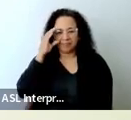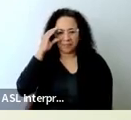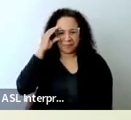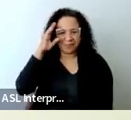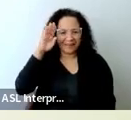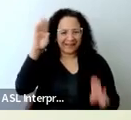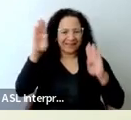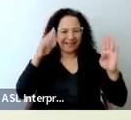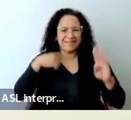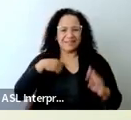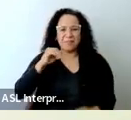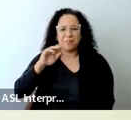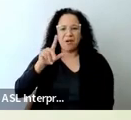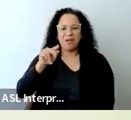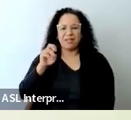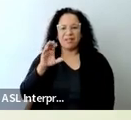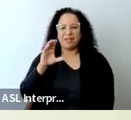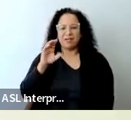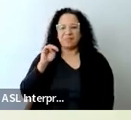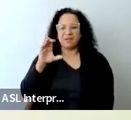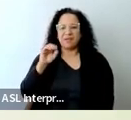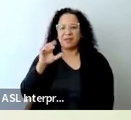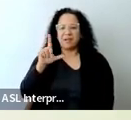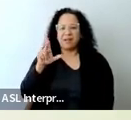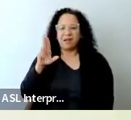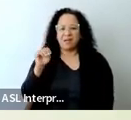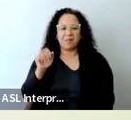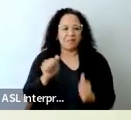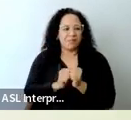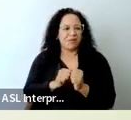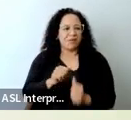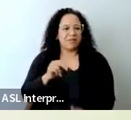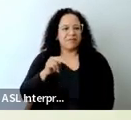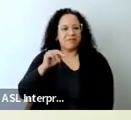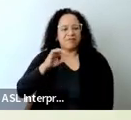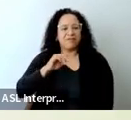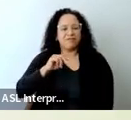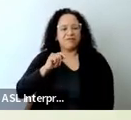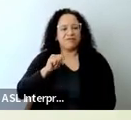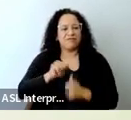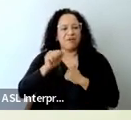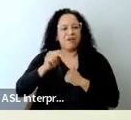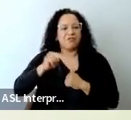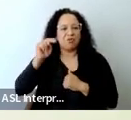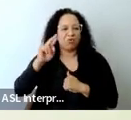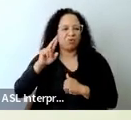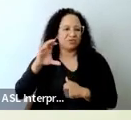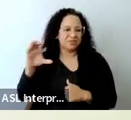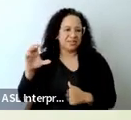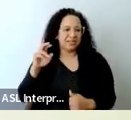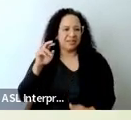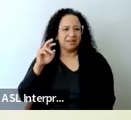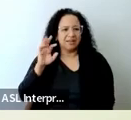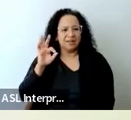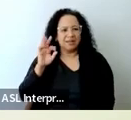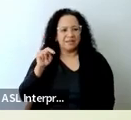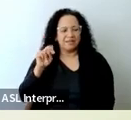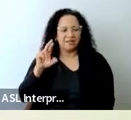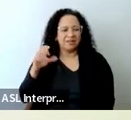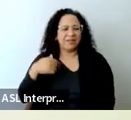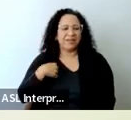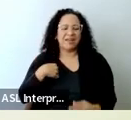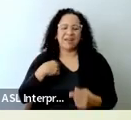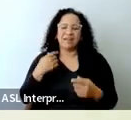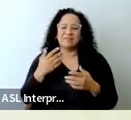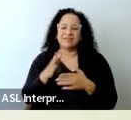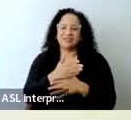Hi, I'm Marlene McCollum with Far Northern Regional Center. And I get the honor of talking about the promise of